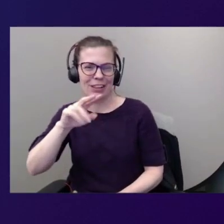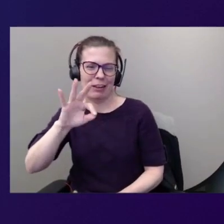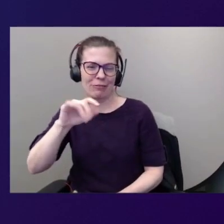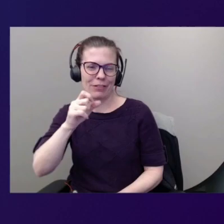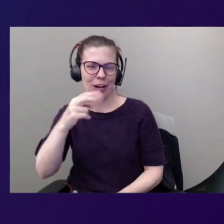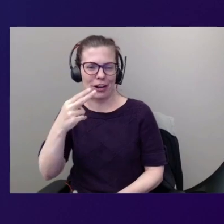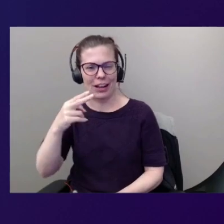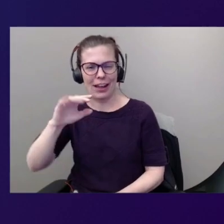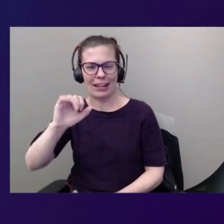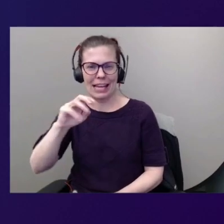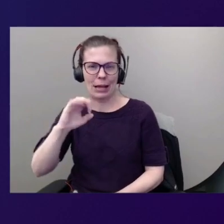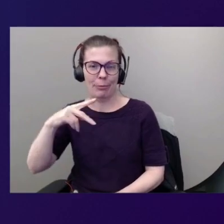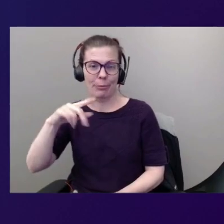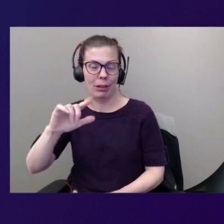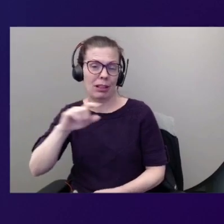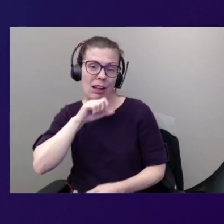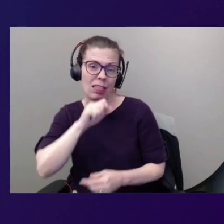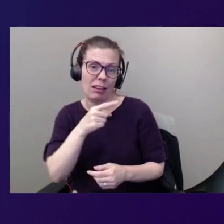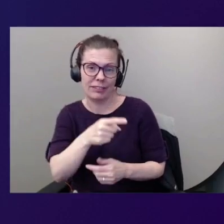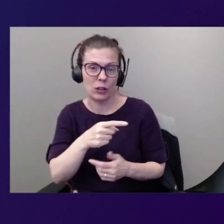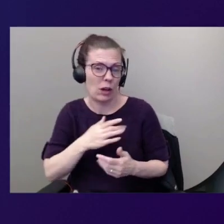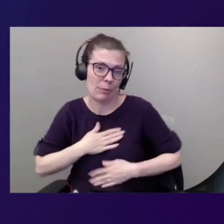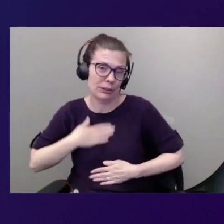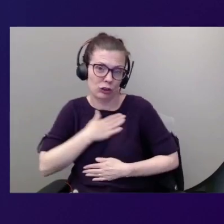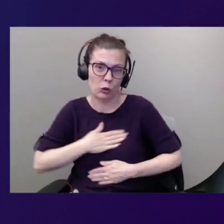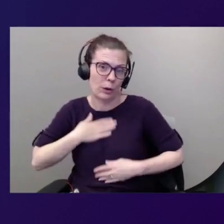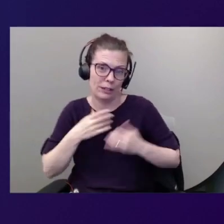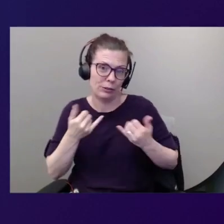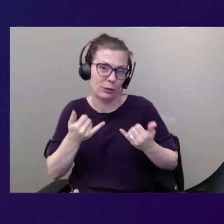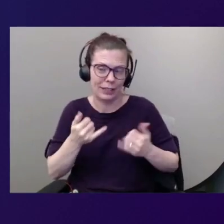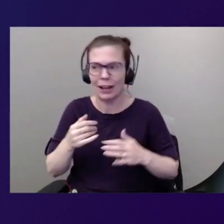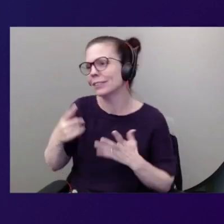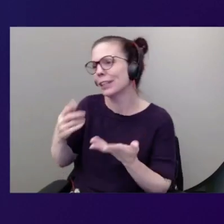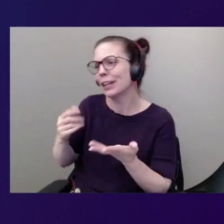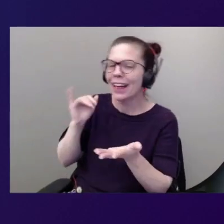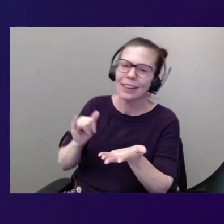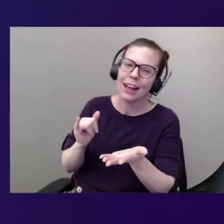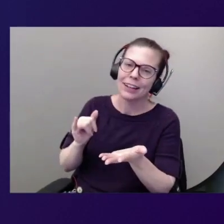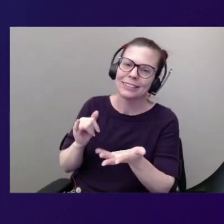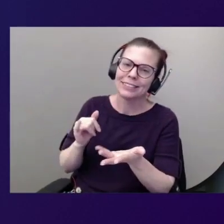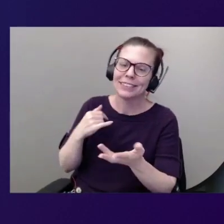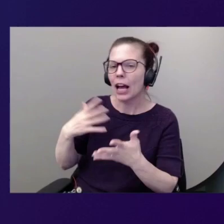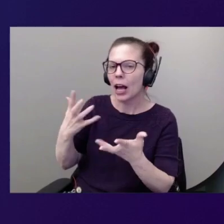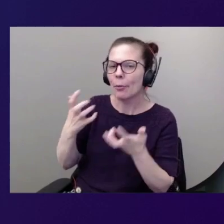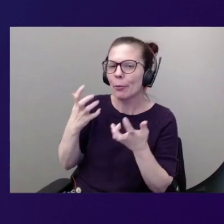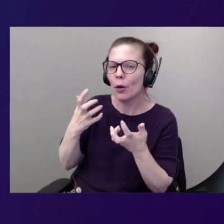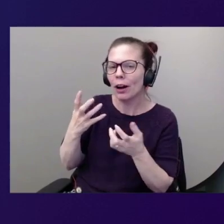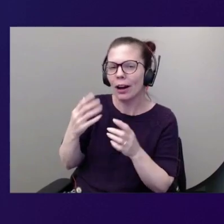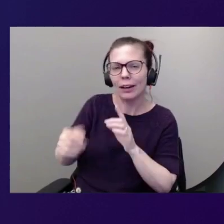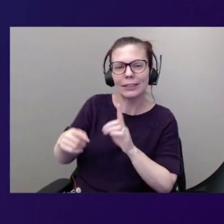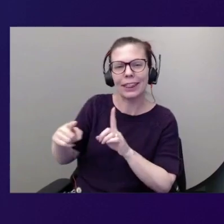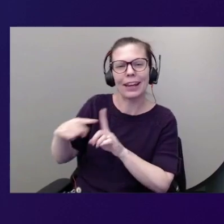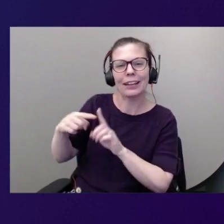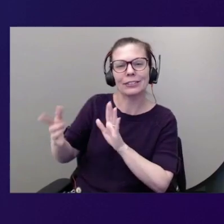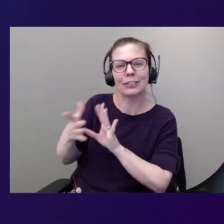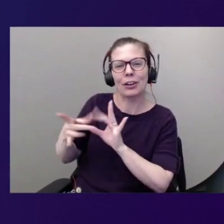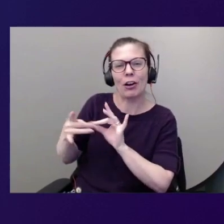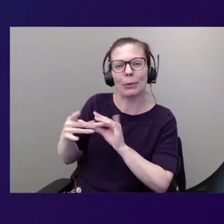and I actually love you. I'm enjoying this today. See, this is what I do. I fish for compliments on a live stream, and people